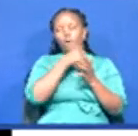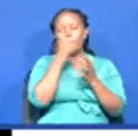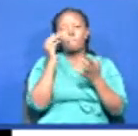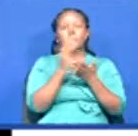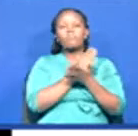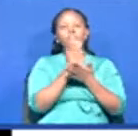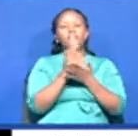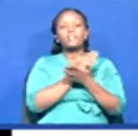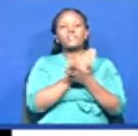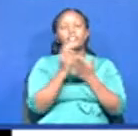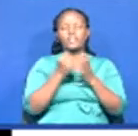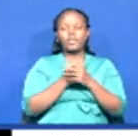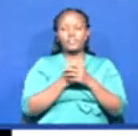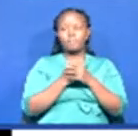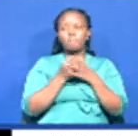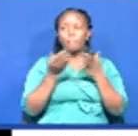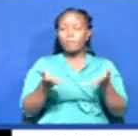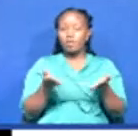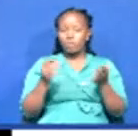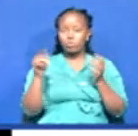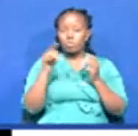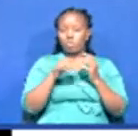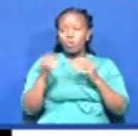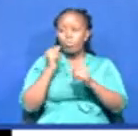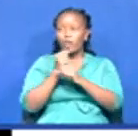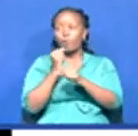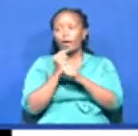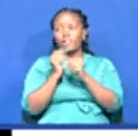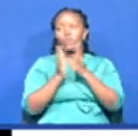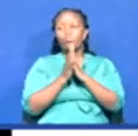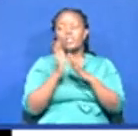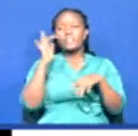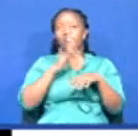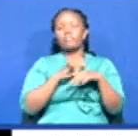as we are talking today, we are dealing with the effects of multi-agency